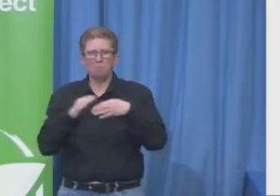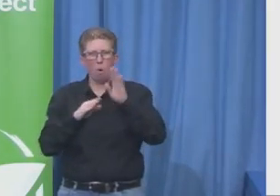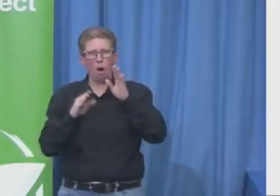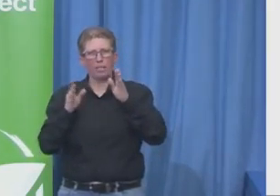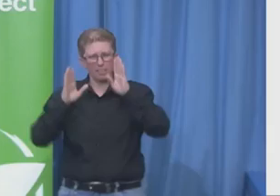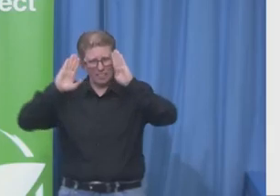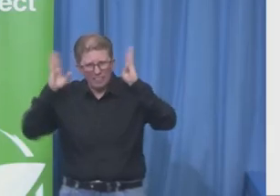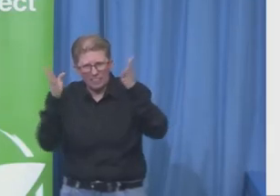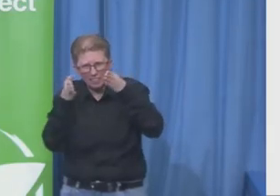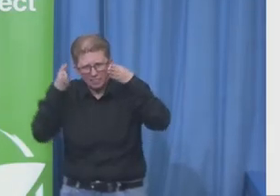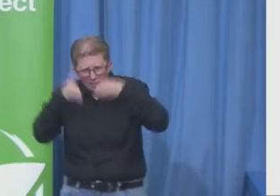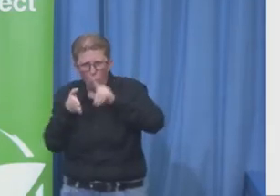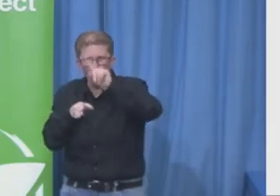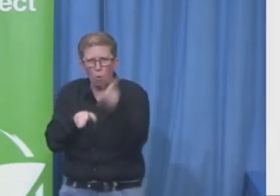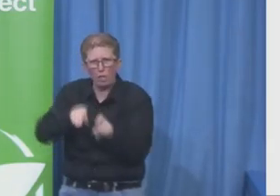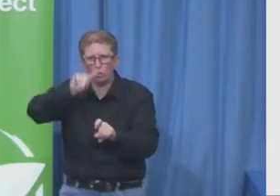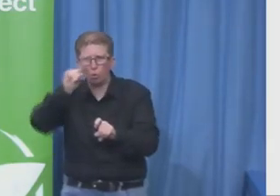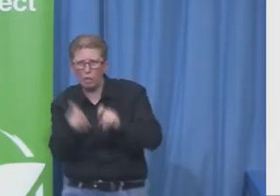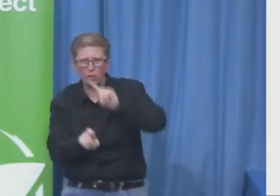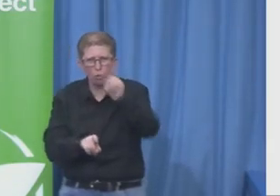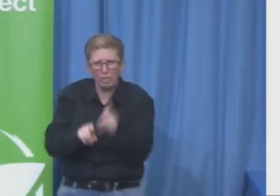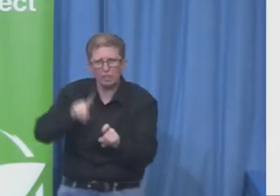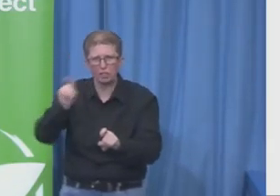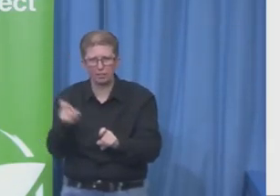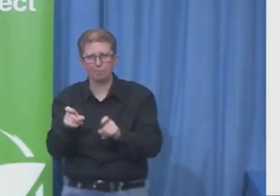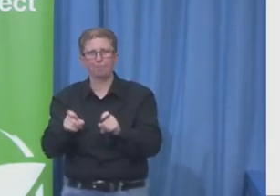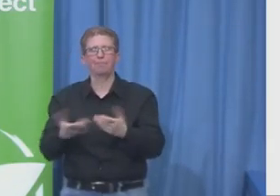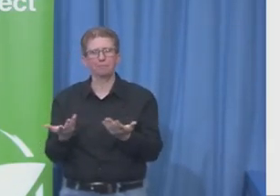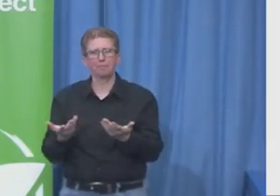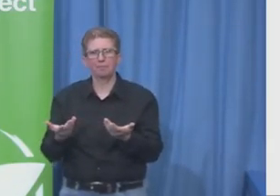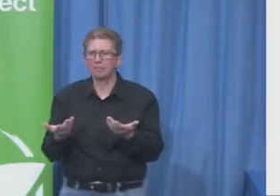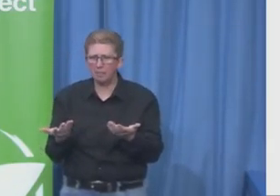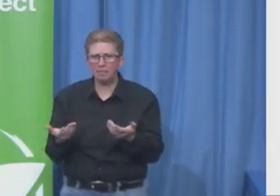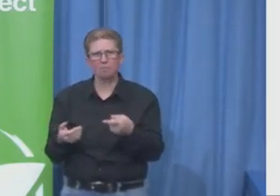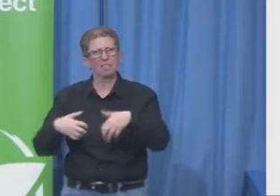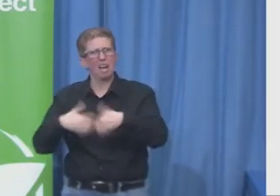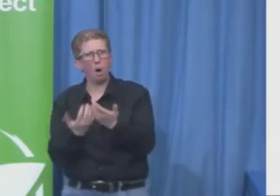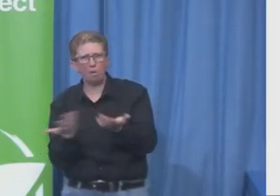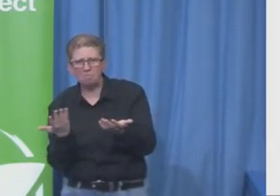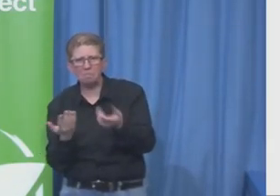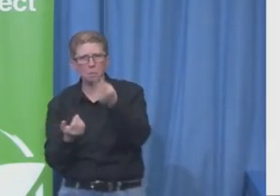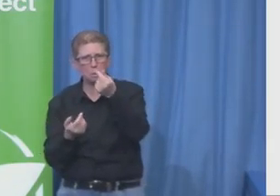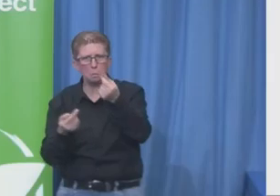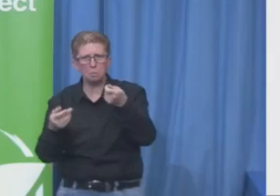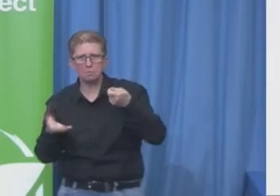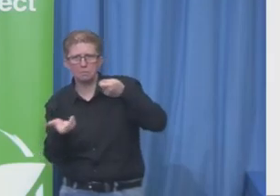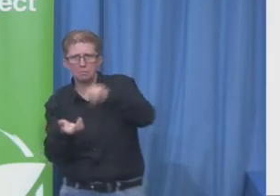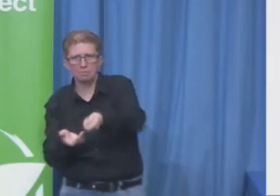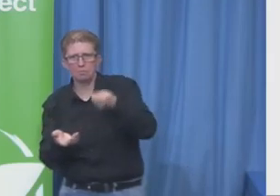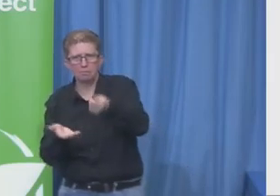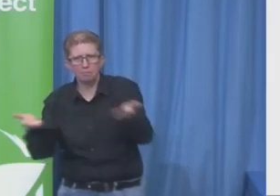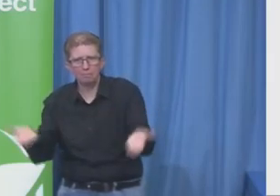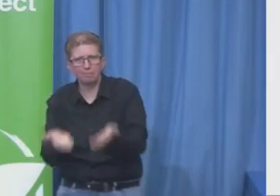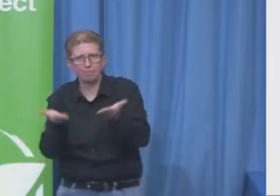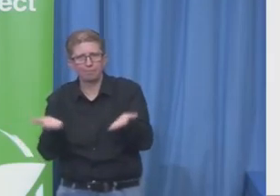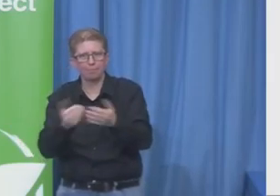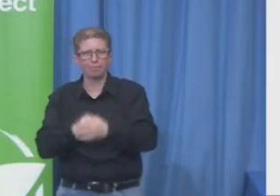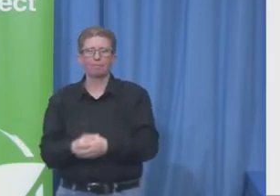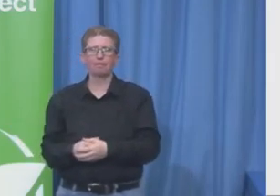easiest to understand what you're doing and how you're doing is giving us each of one a concrete example of a project that you find is working